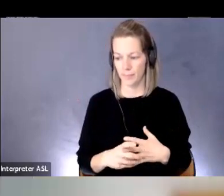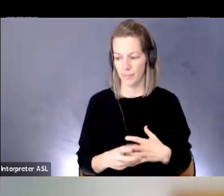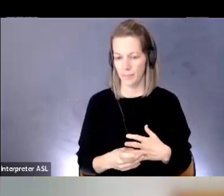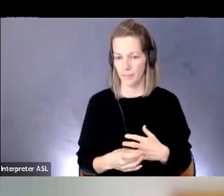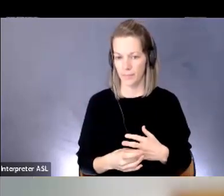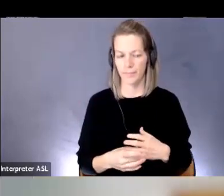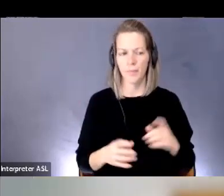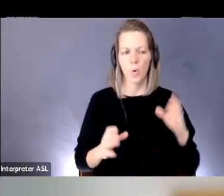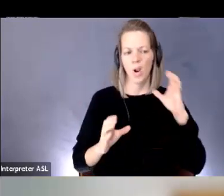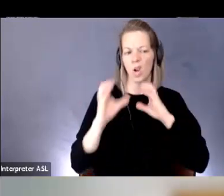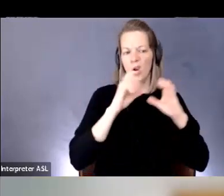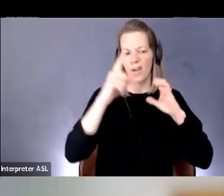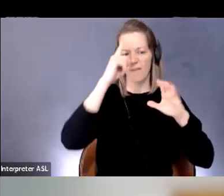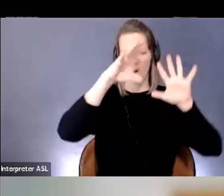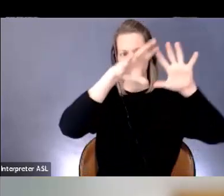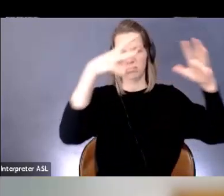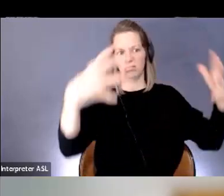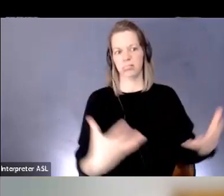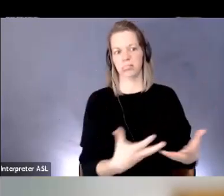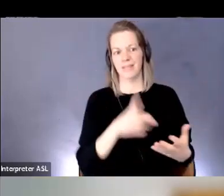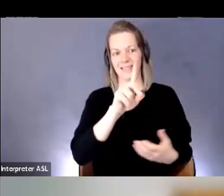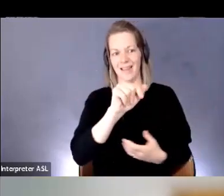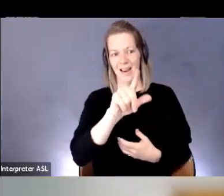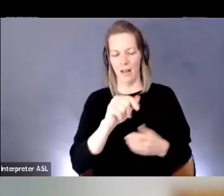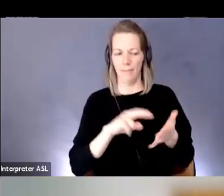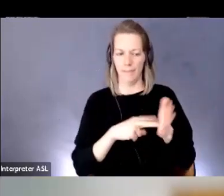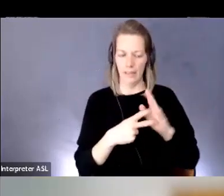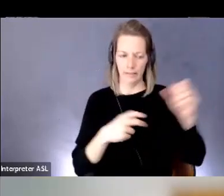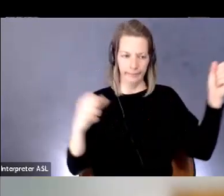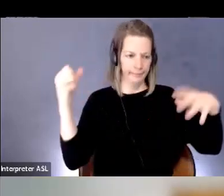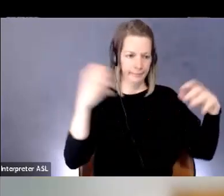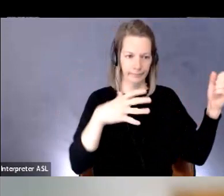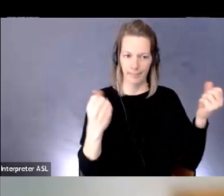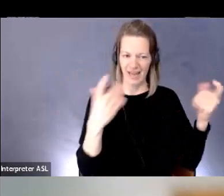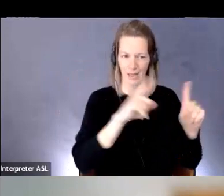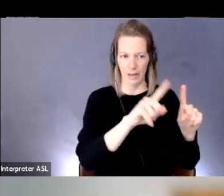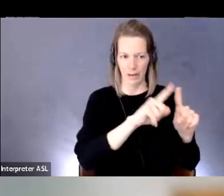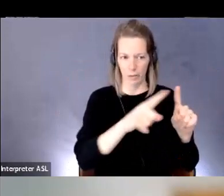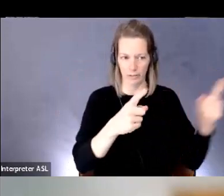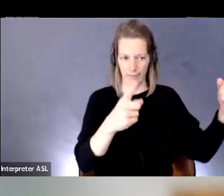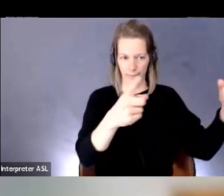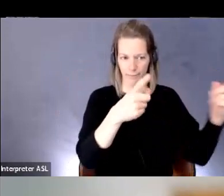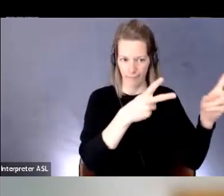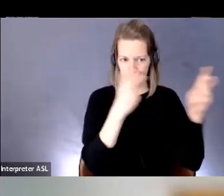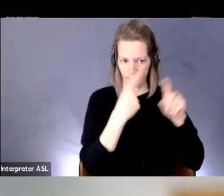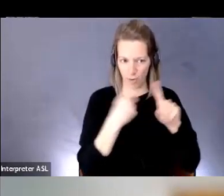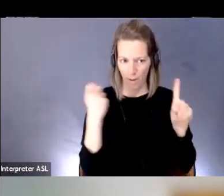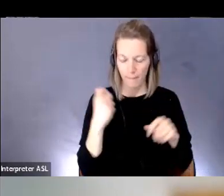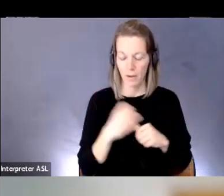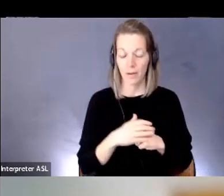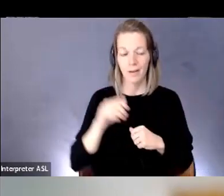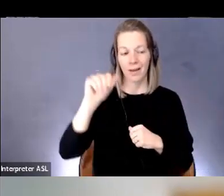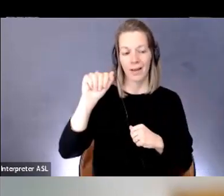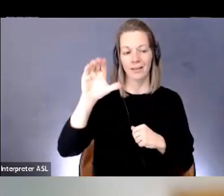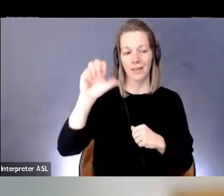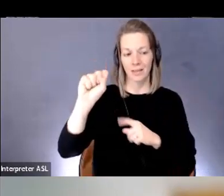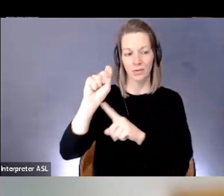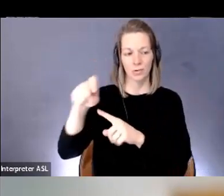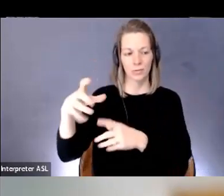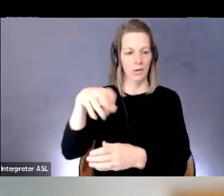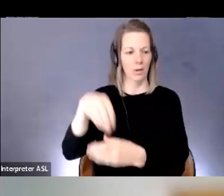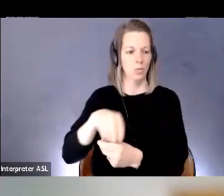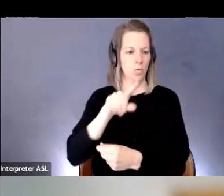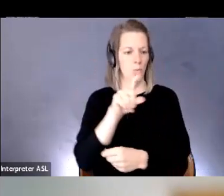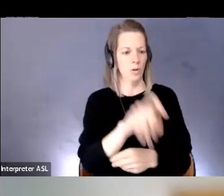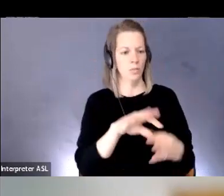We are looking for a robust body of data, and that means multiple sources of data. We strongly believe that the ACS should include a